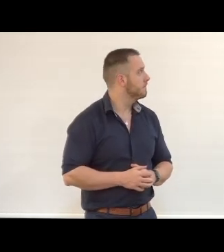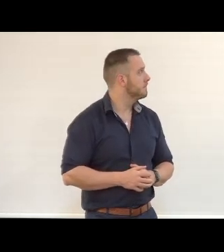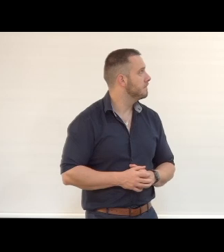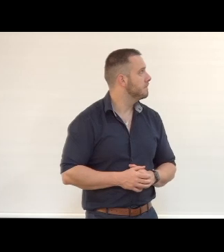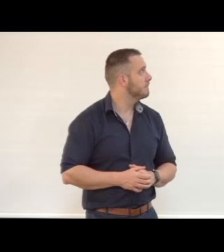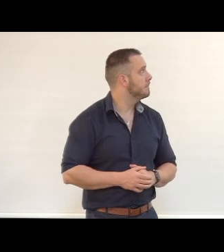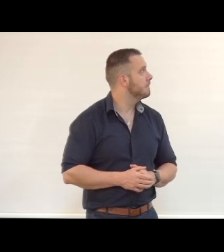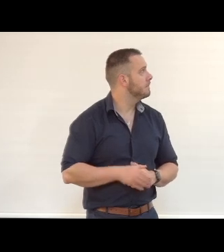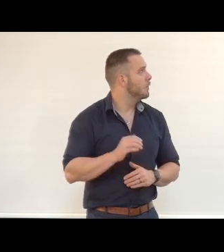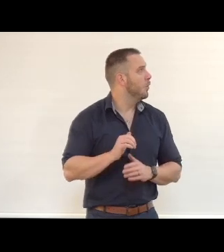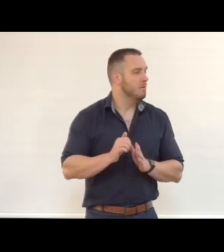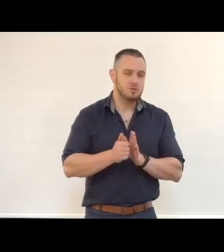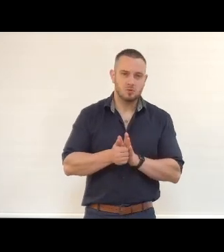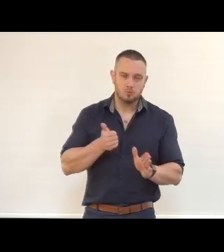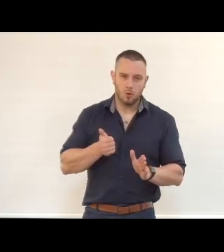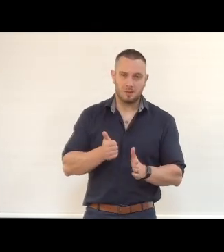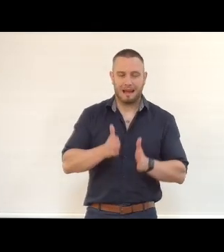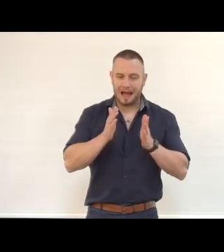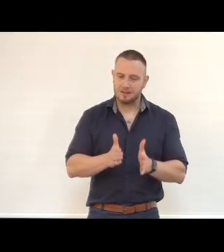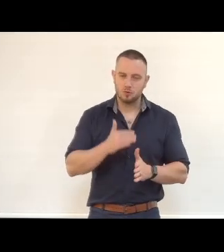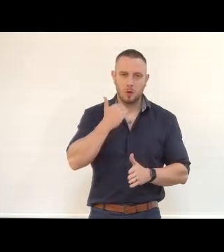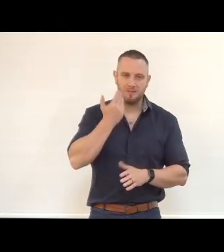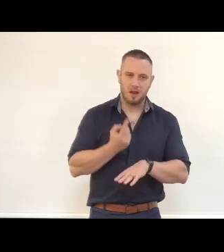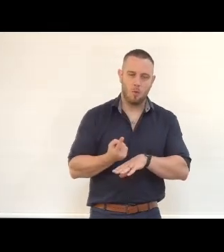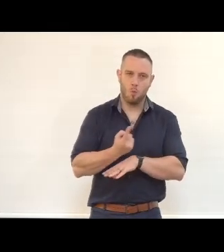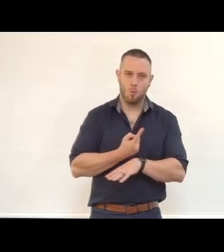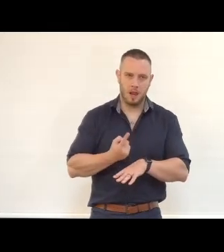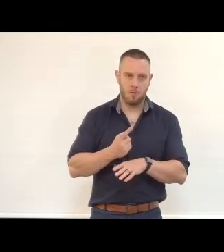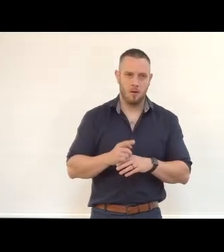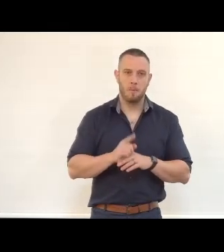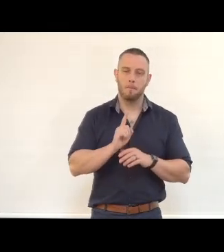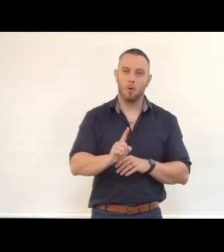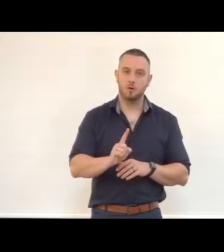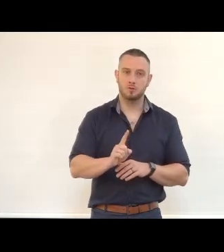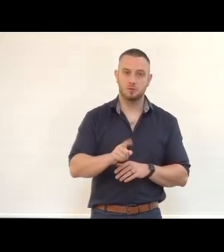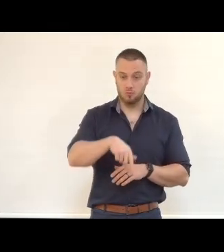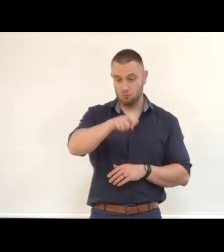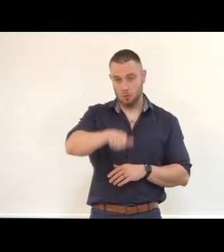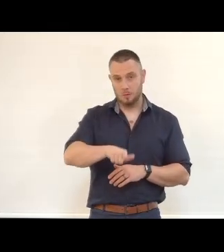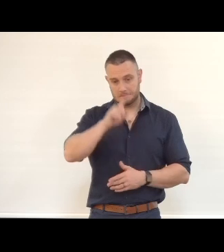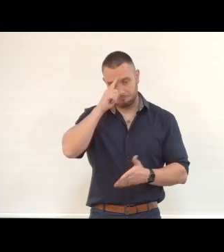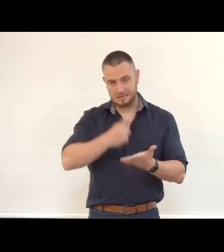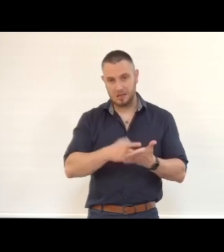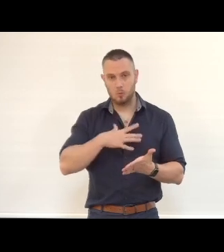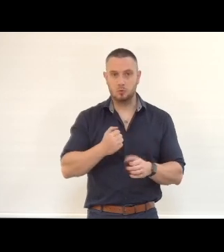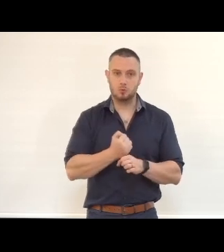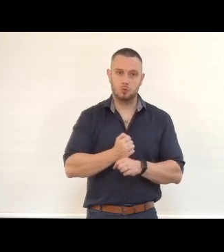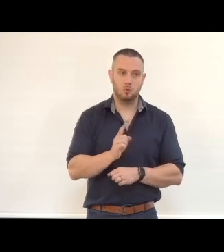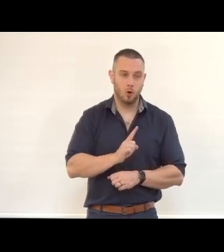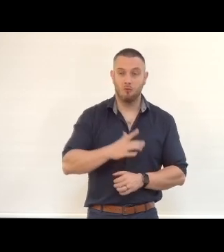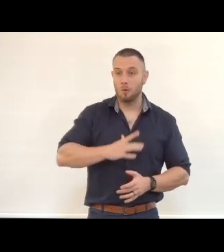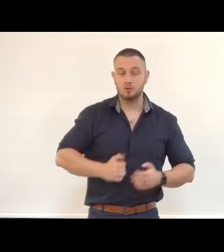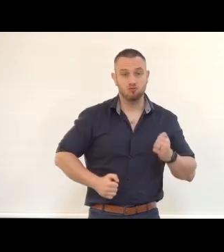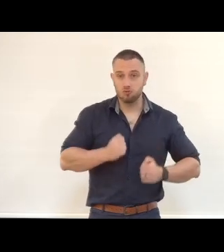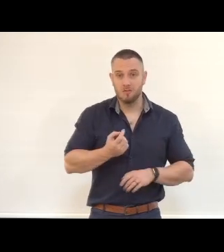So then for sports, so it was mandatory to do 1 hour of sports, but the crews were free to do whatever they wanted. So if they wanted to